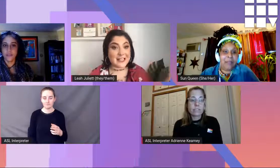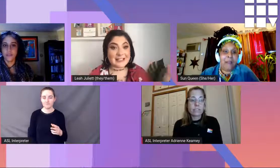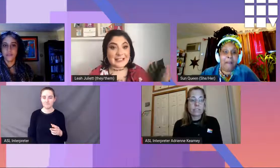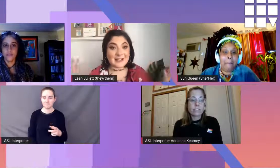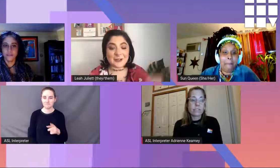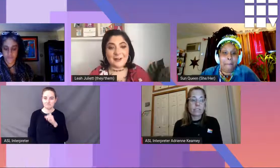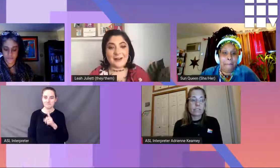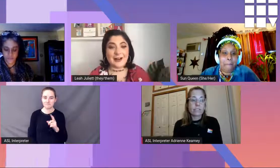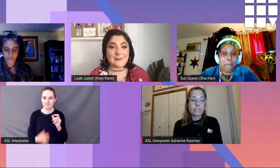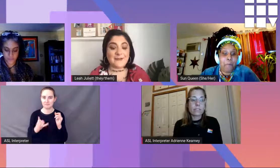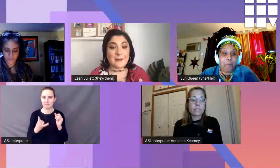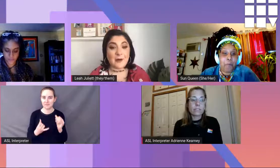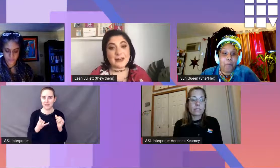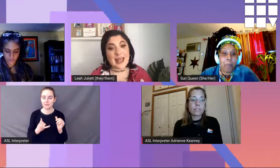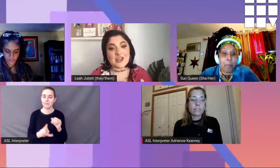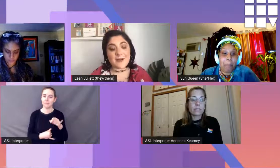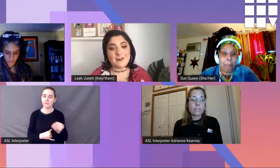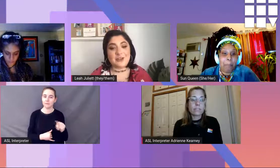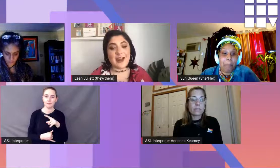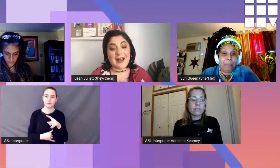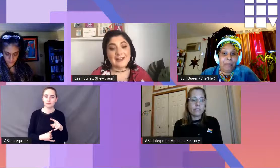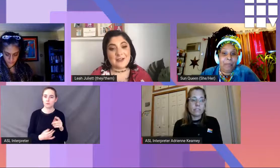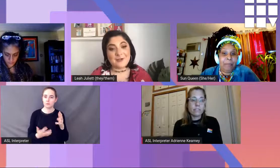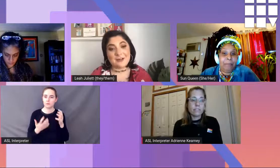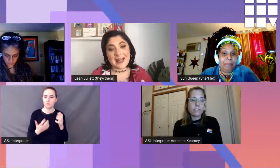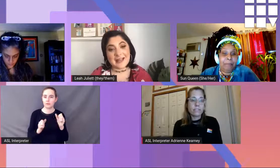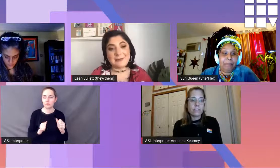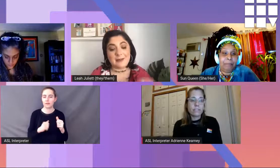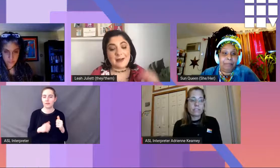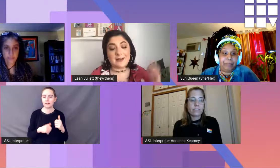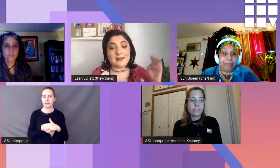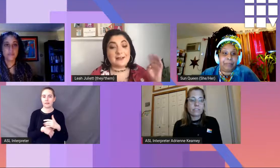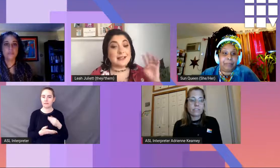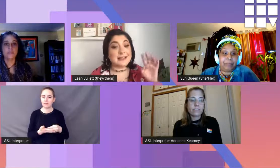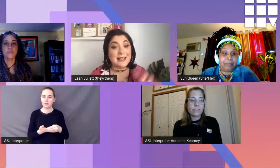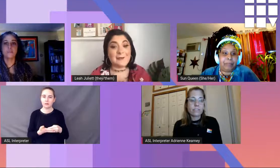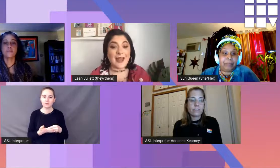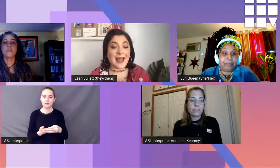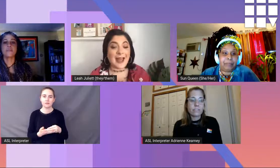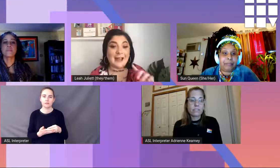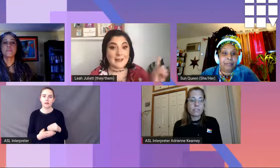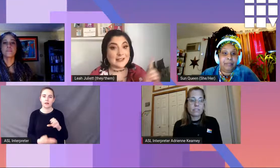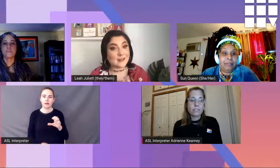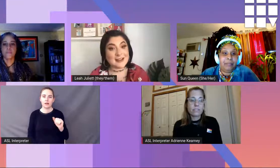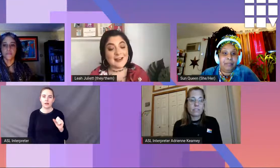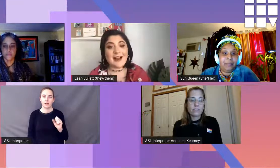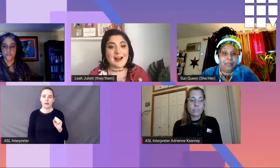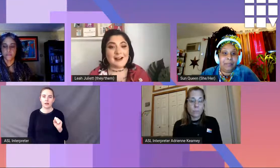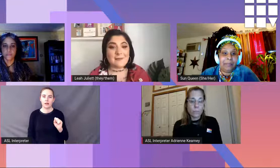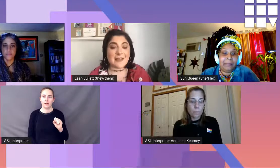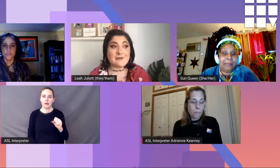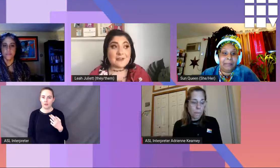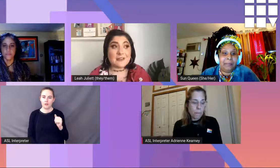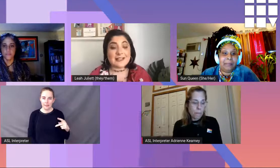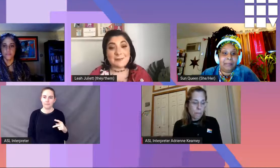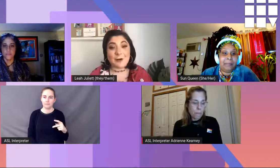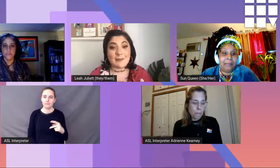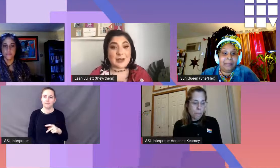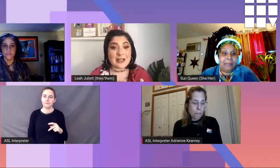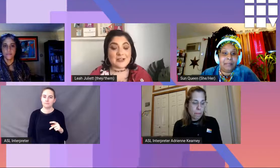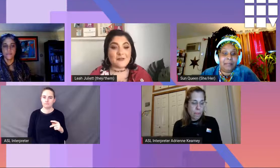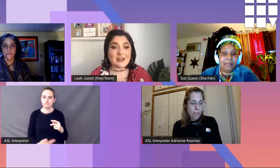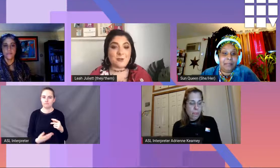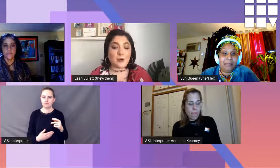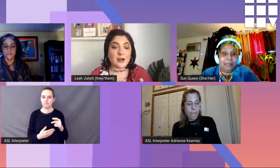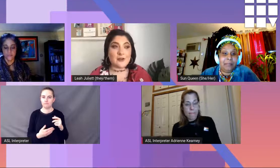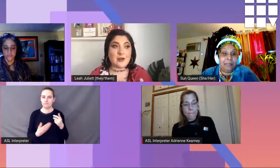me funds through my Venmo and Cash App, which are at Leah Juliett, spelled the same way as on the screen. And then if you're interested in supporting